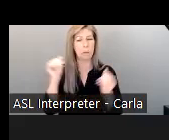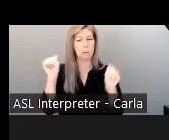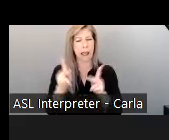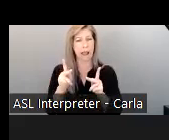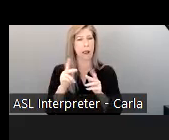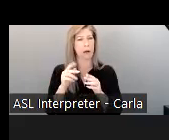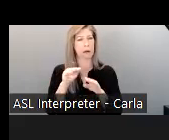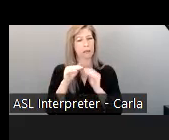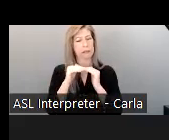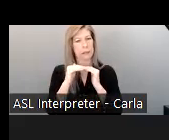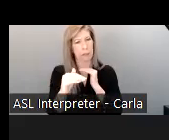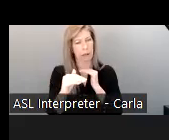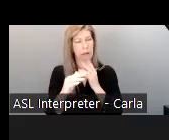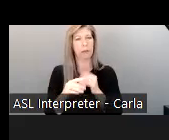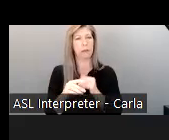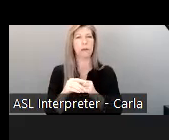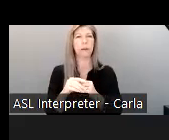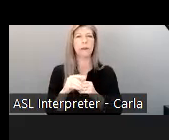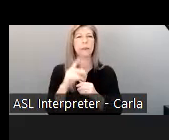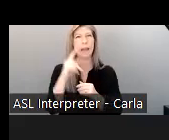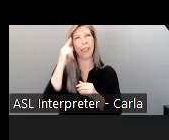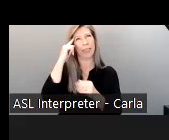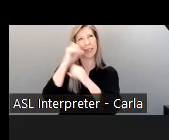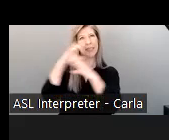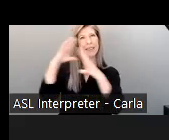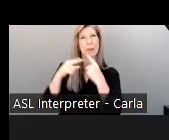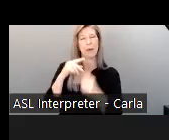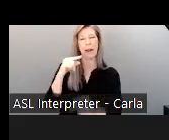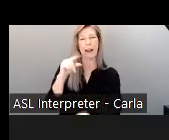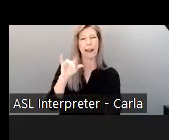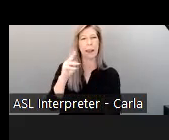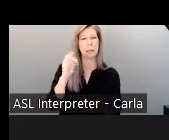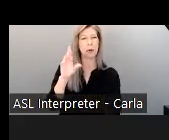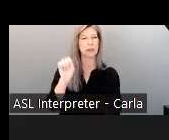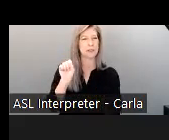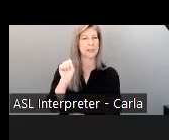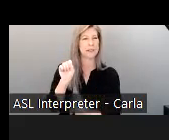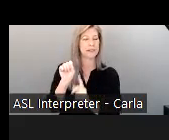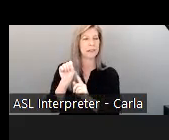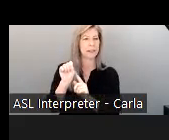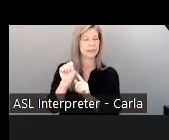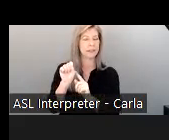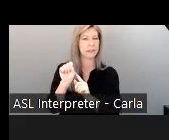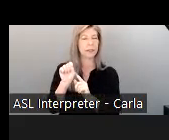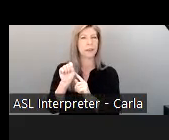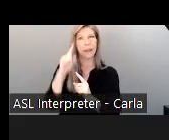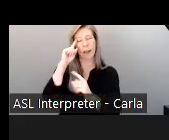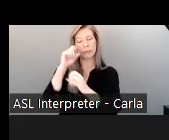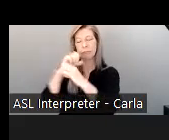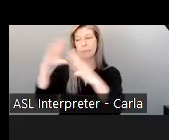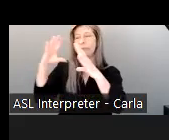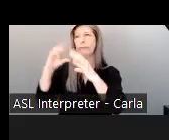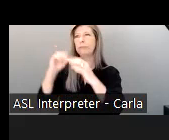glimmers. That's kind of the other spectrum of triggers, thinking of images,